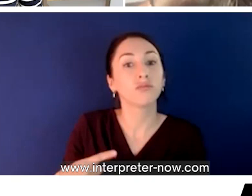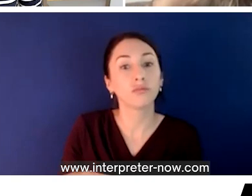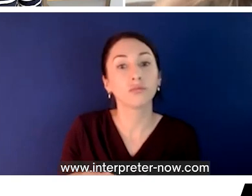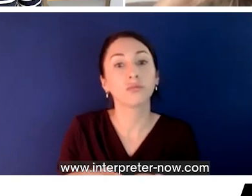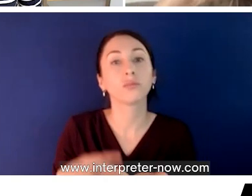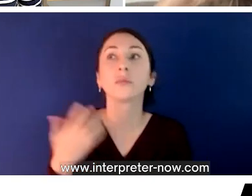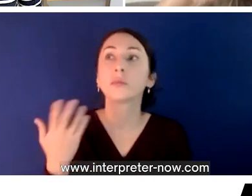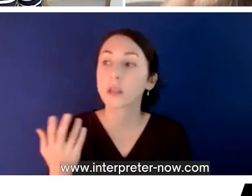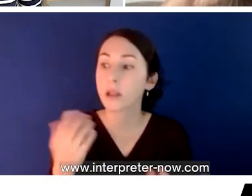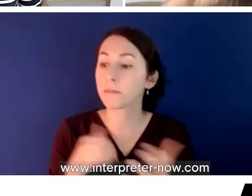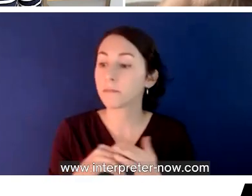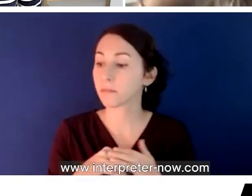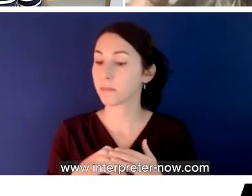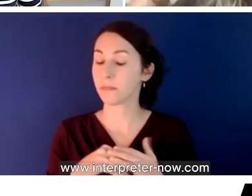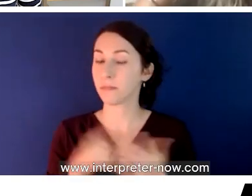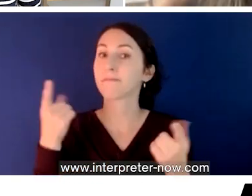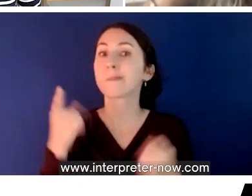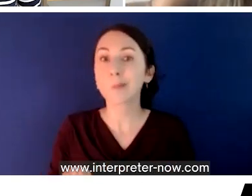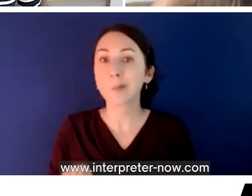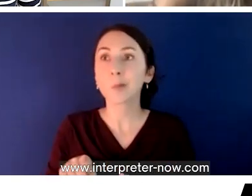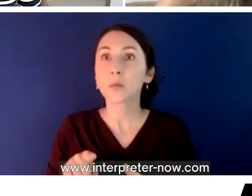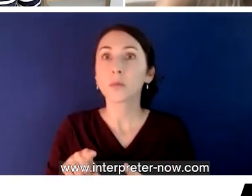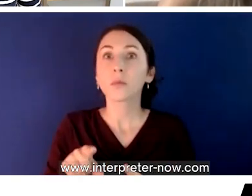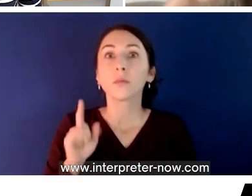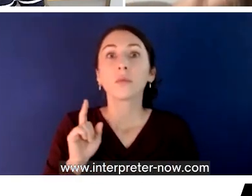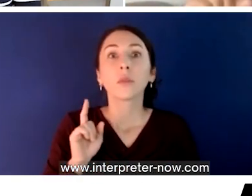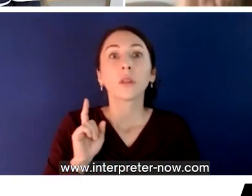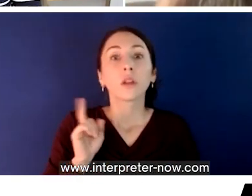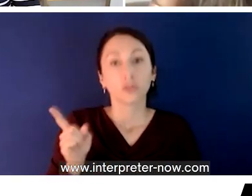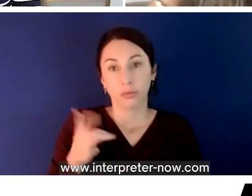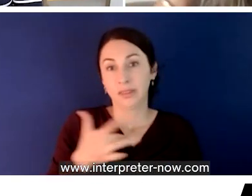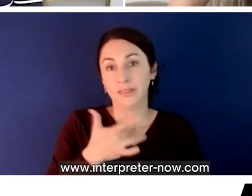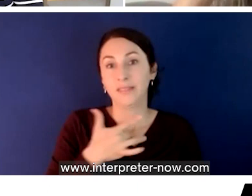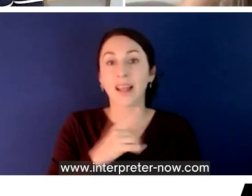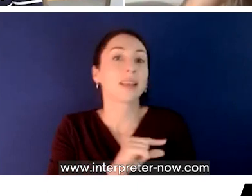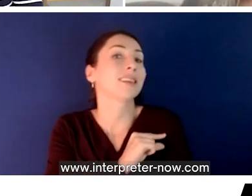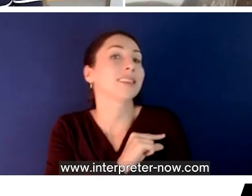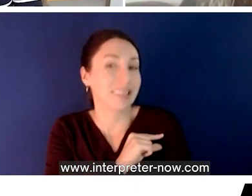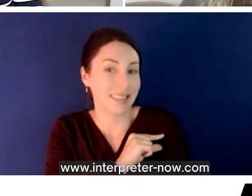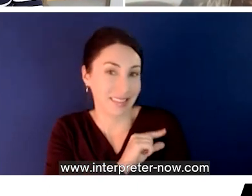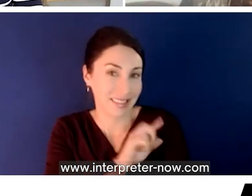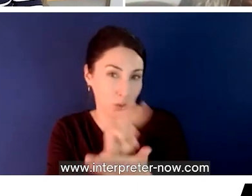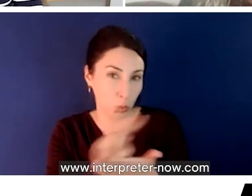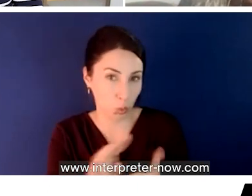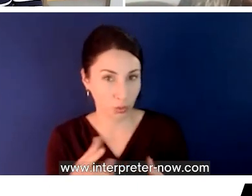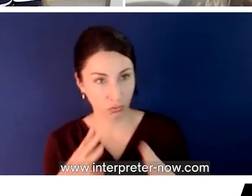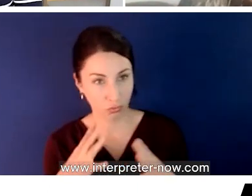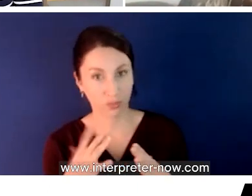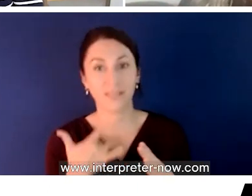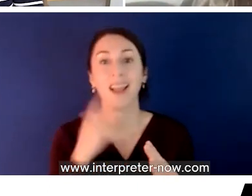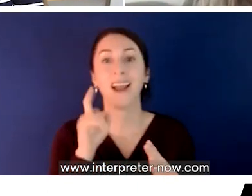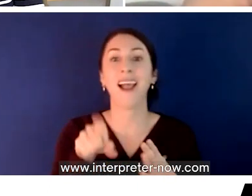it turns out that basically she felt guilty for taking 2 weeks off and she felt like she had to justify the need. Oh,